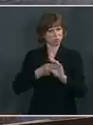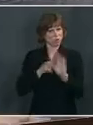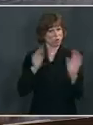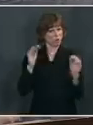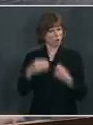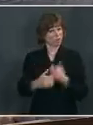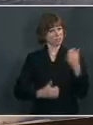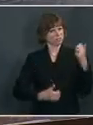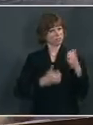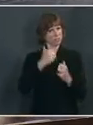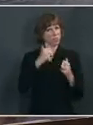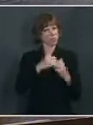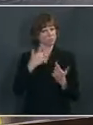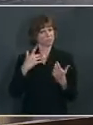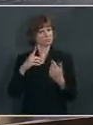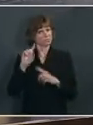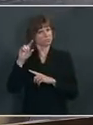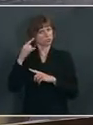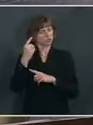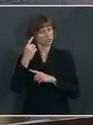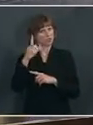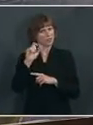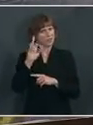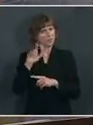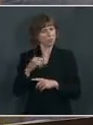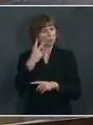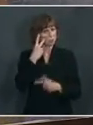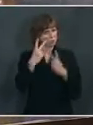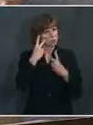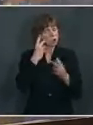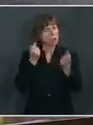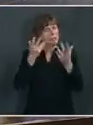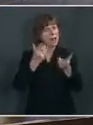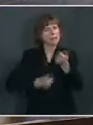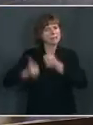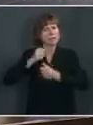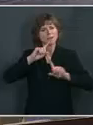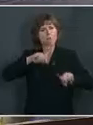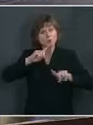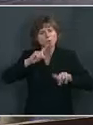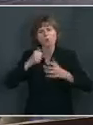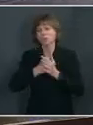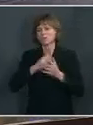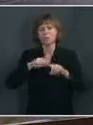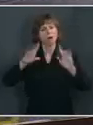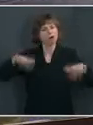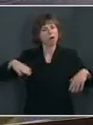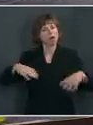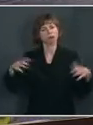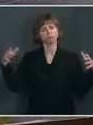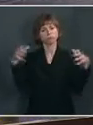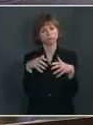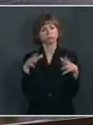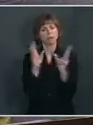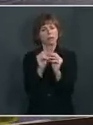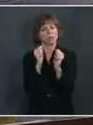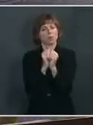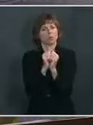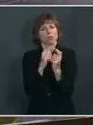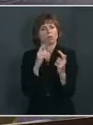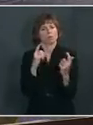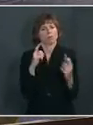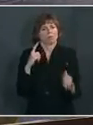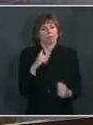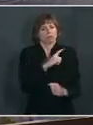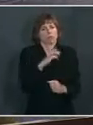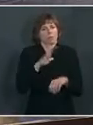largely acting unilaterally. I mean, we saw a record-breaking number of executive orders. He has not yet met with lawmakers on Capitol Hill, and we're not even quite sure who he's